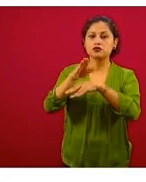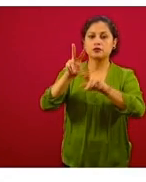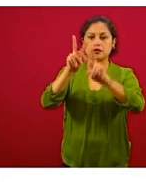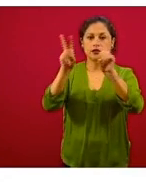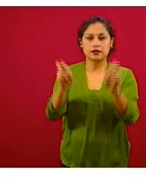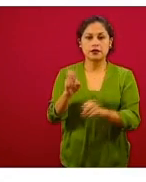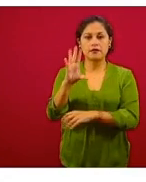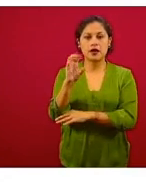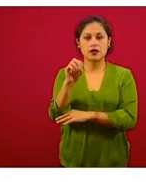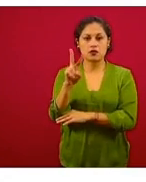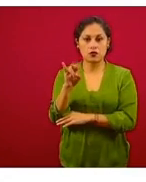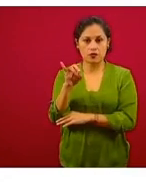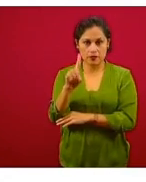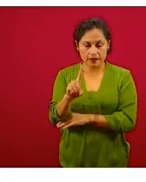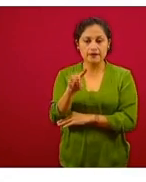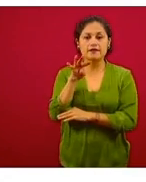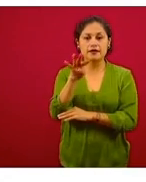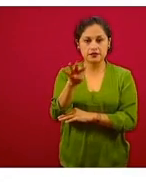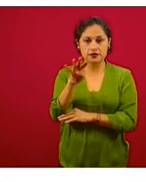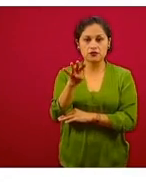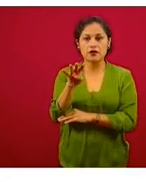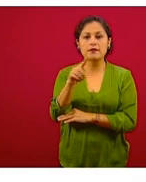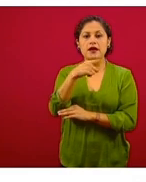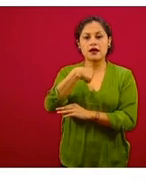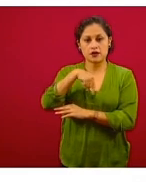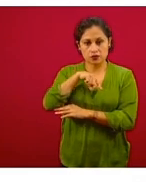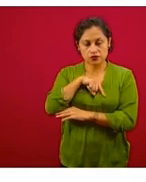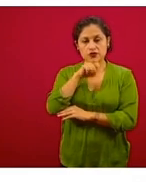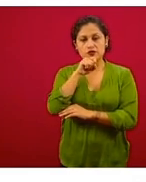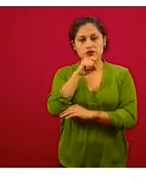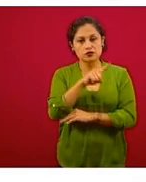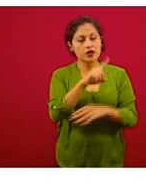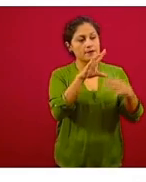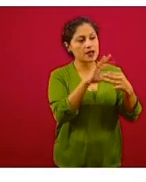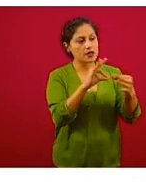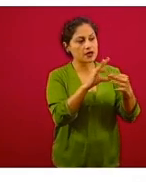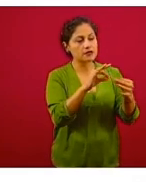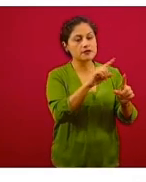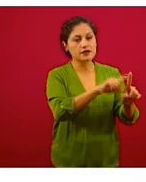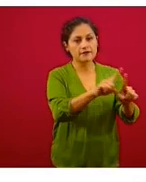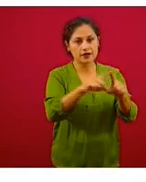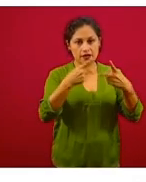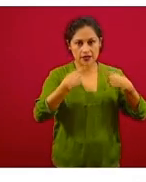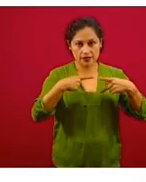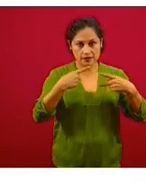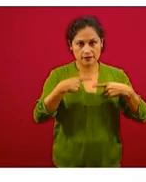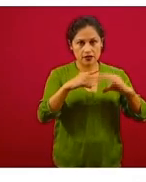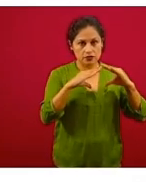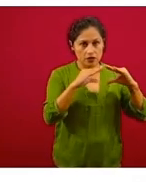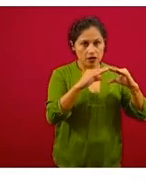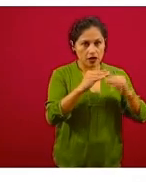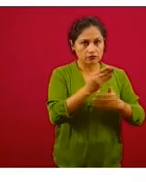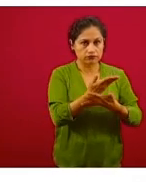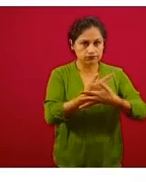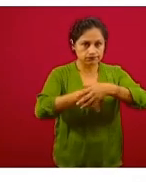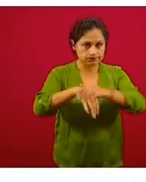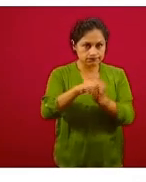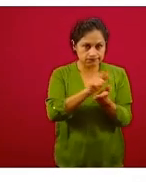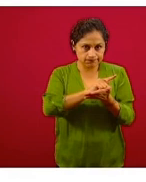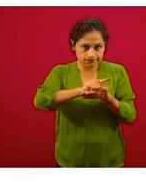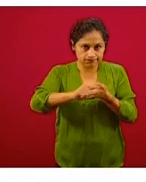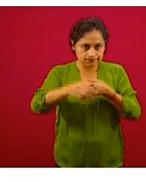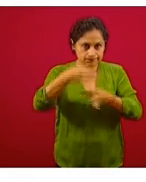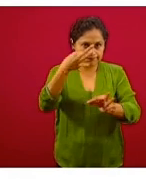treatment protocols, and we also provide training to patients, to